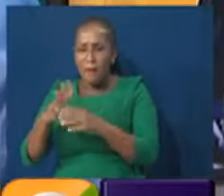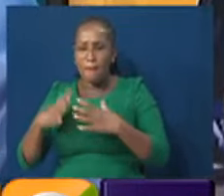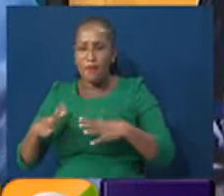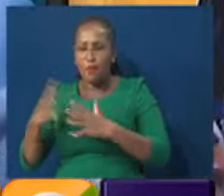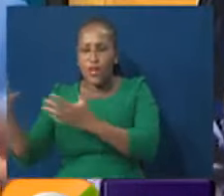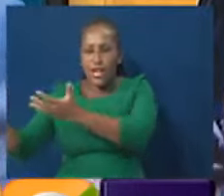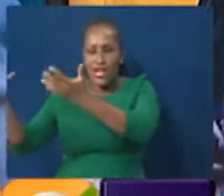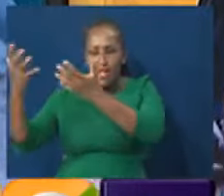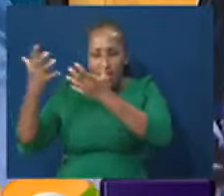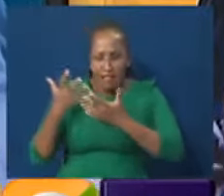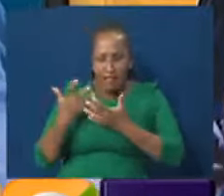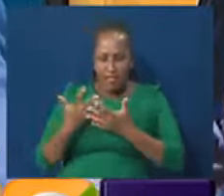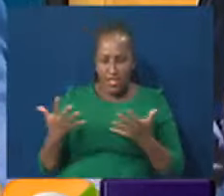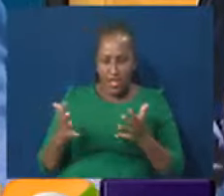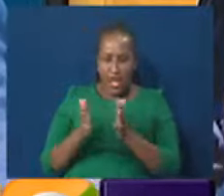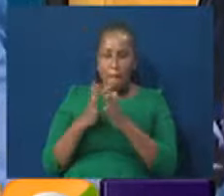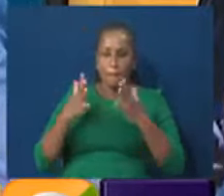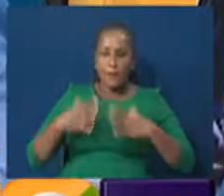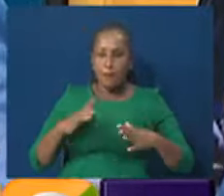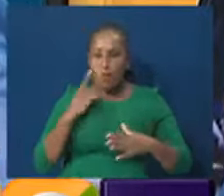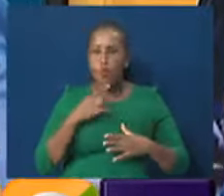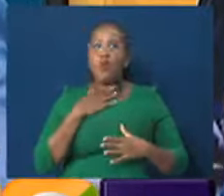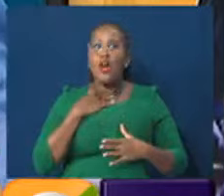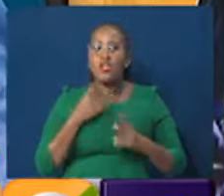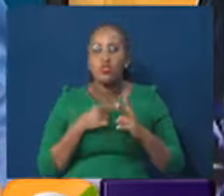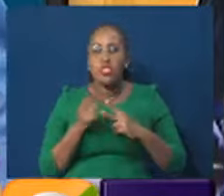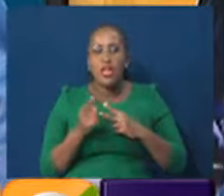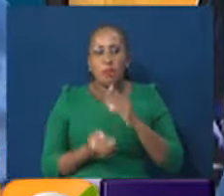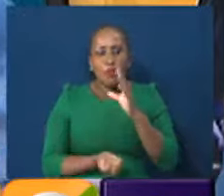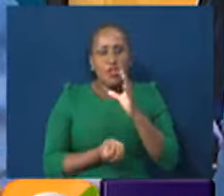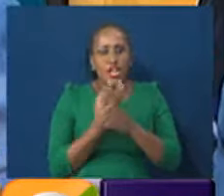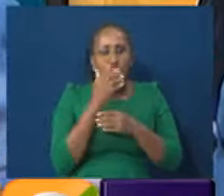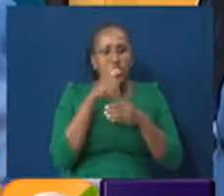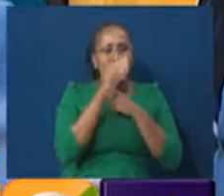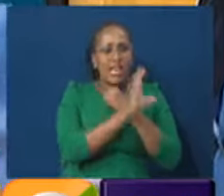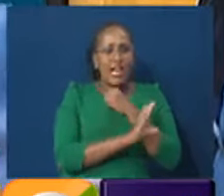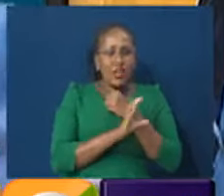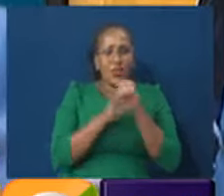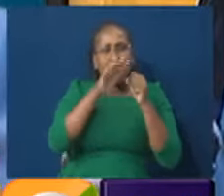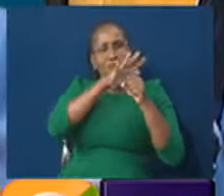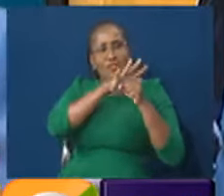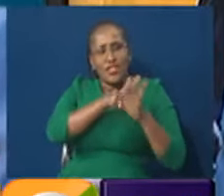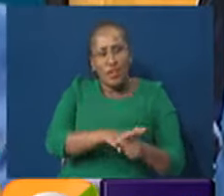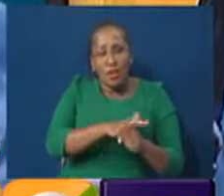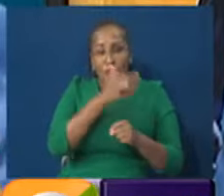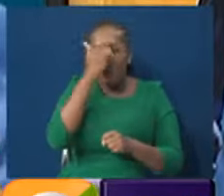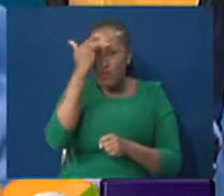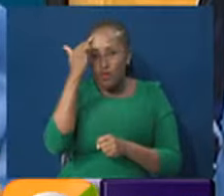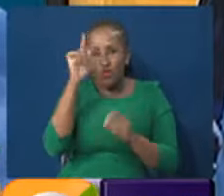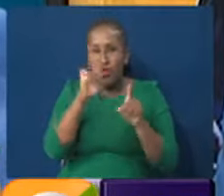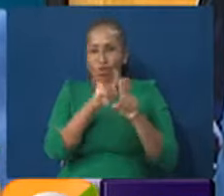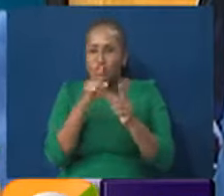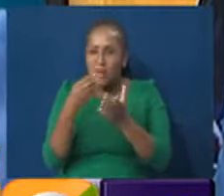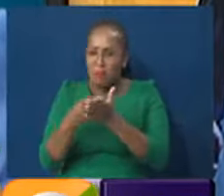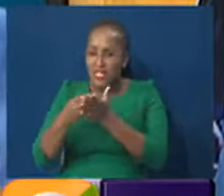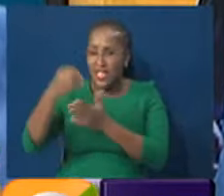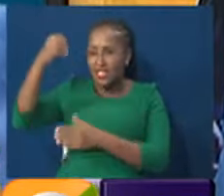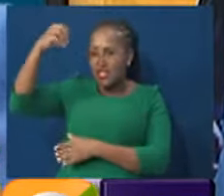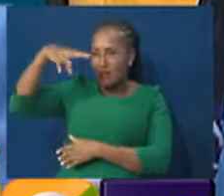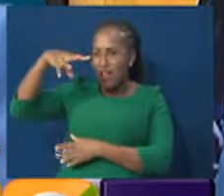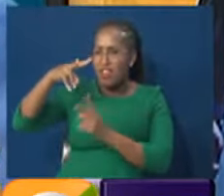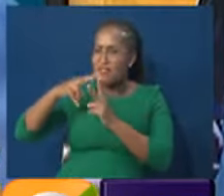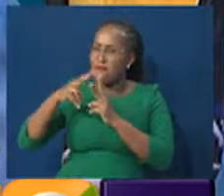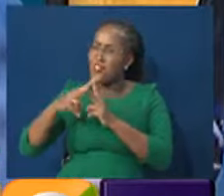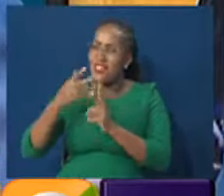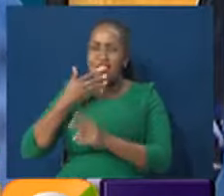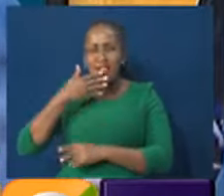kutoka nje, na pia wale wanataka kuanzisha the productions in the country, pia wanafinywa kwa sababu ya gharama ya electricity. It's a very